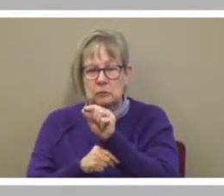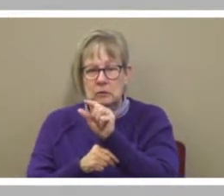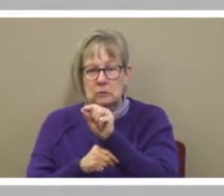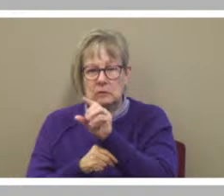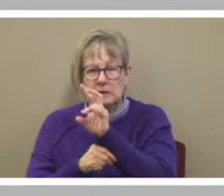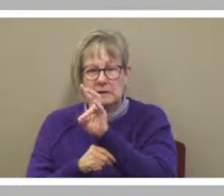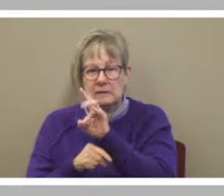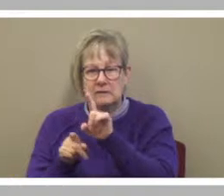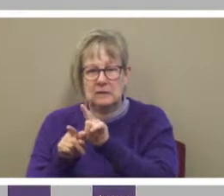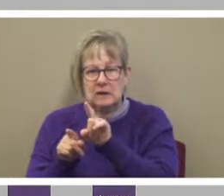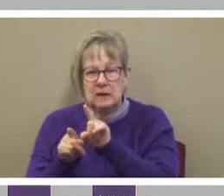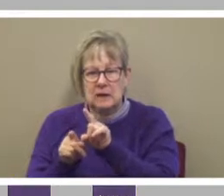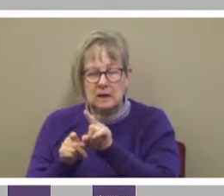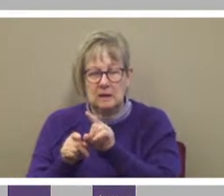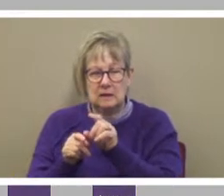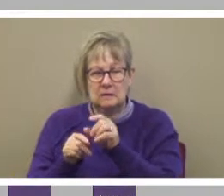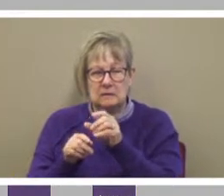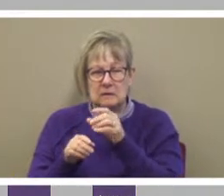issuances are made.